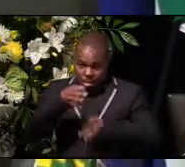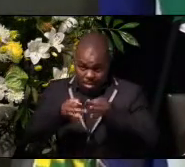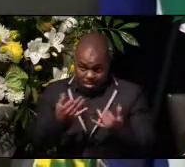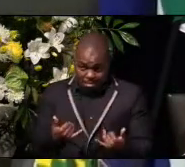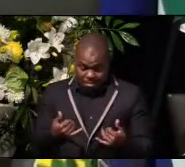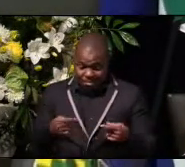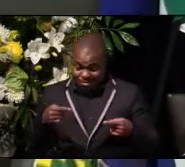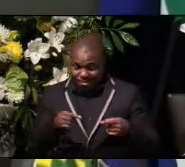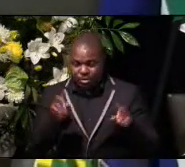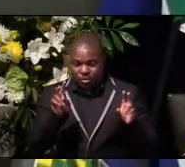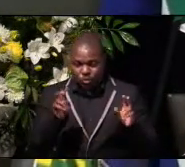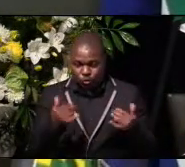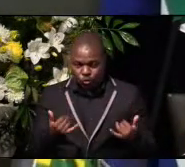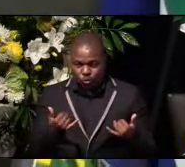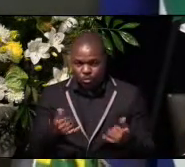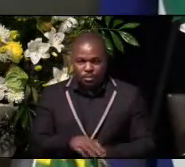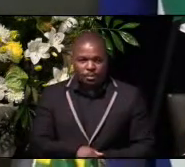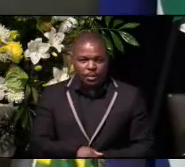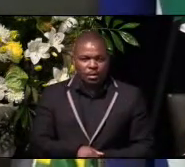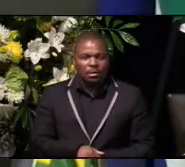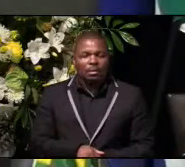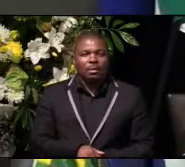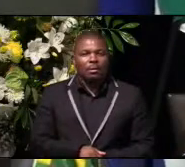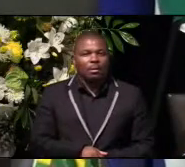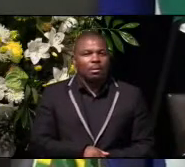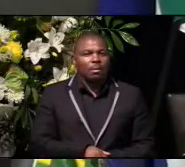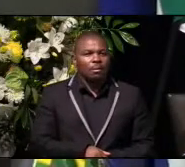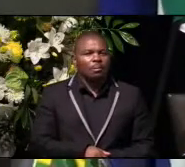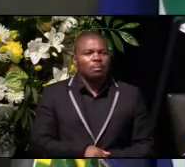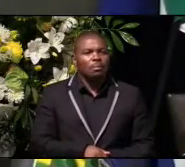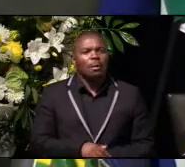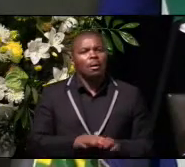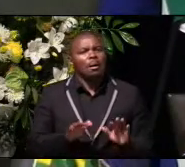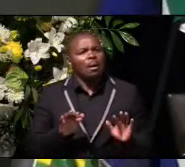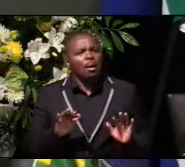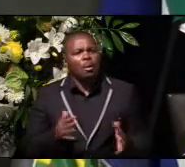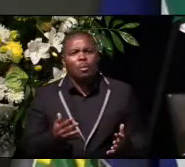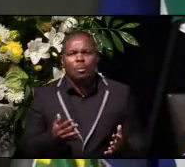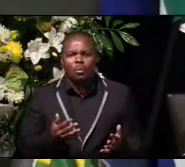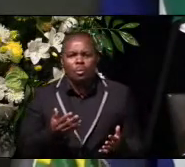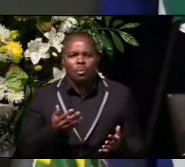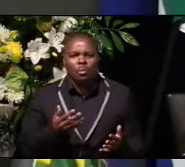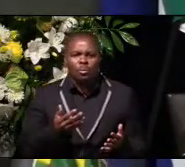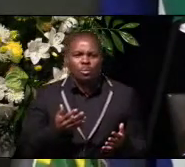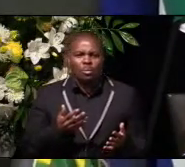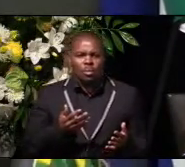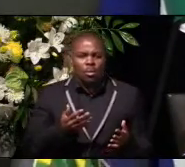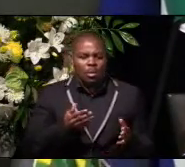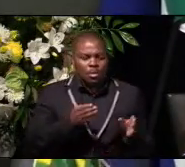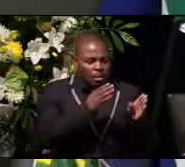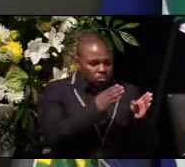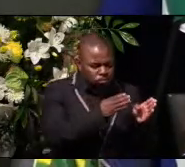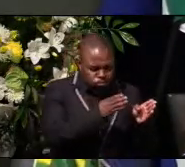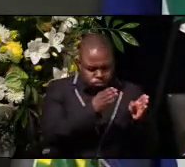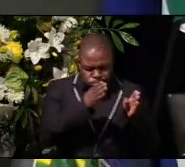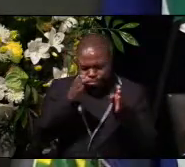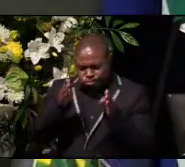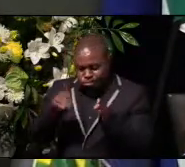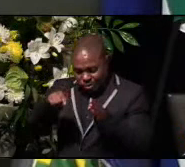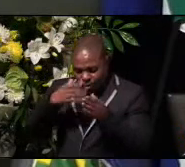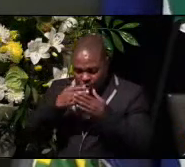today is to what extent can we explore Paradigm shifts